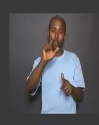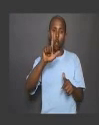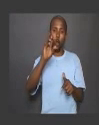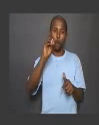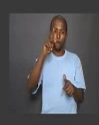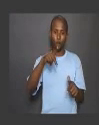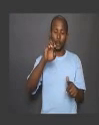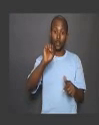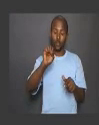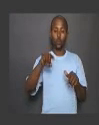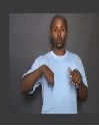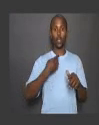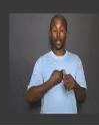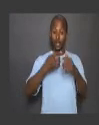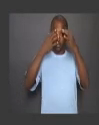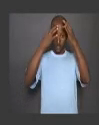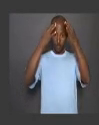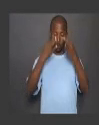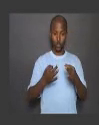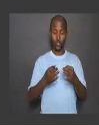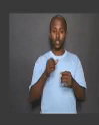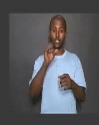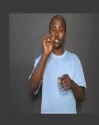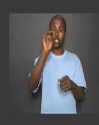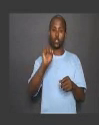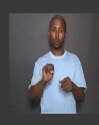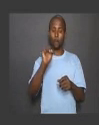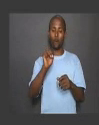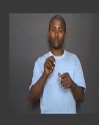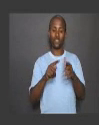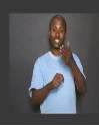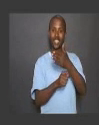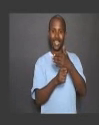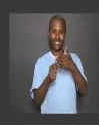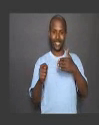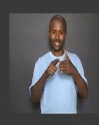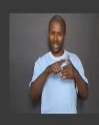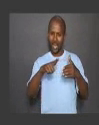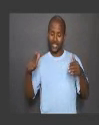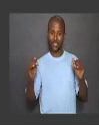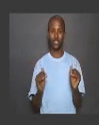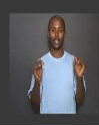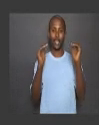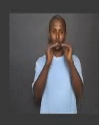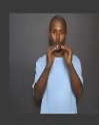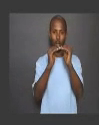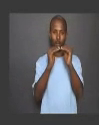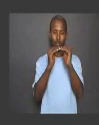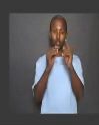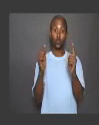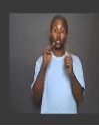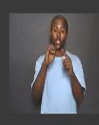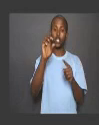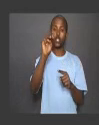can conclude that the slope of the tangent line is equal to the